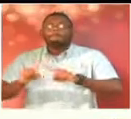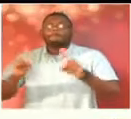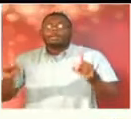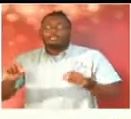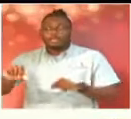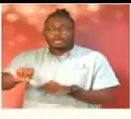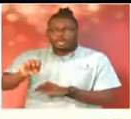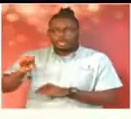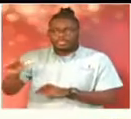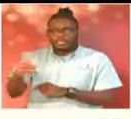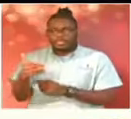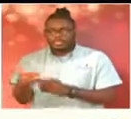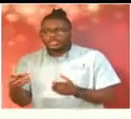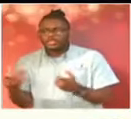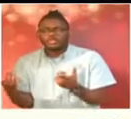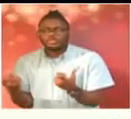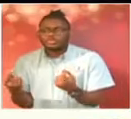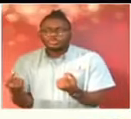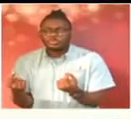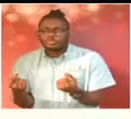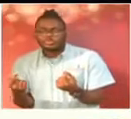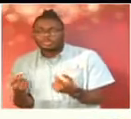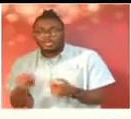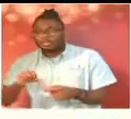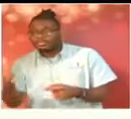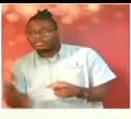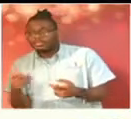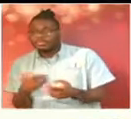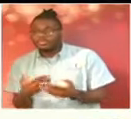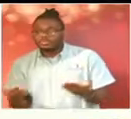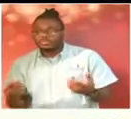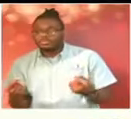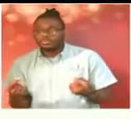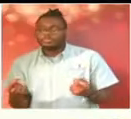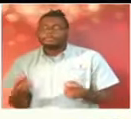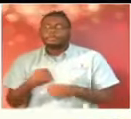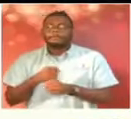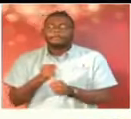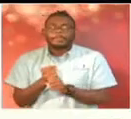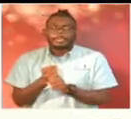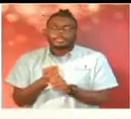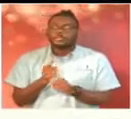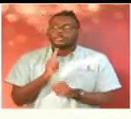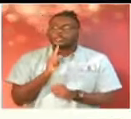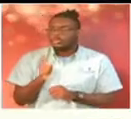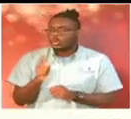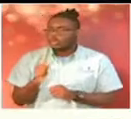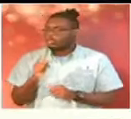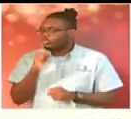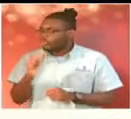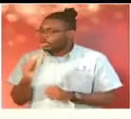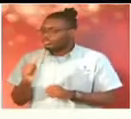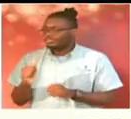are doing, even as a fully vaccinated person, to ensure that we aren't potentially still